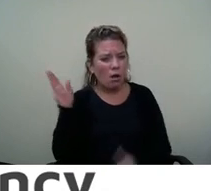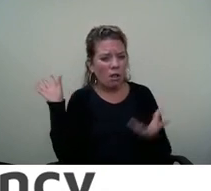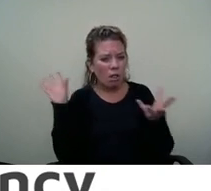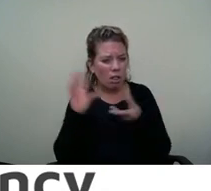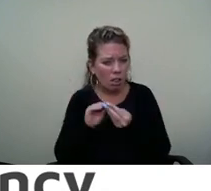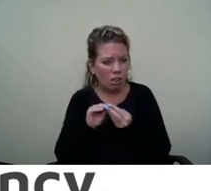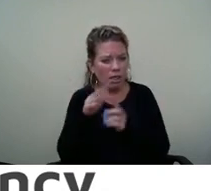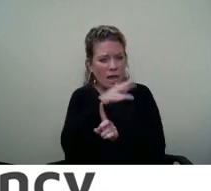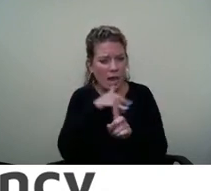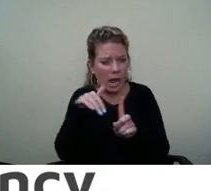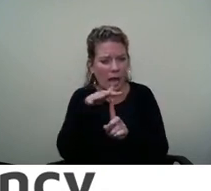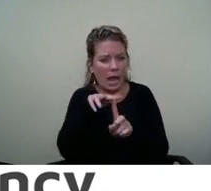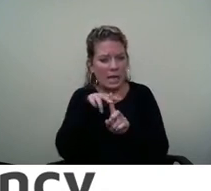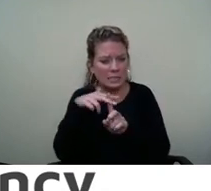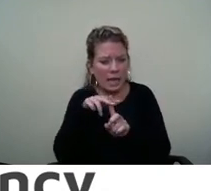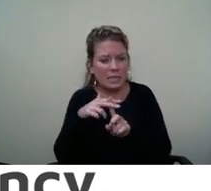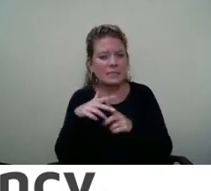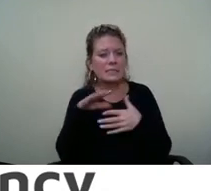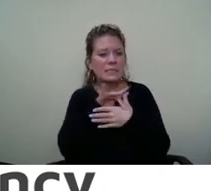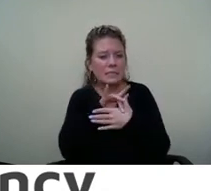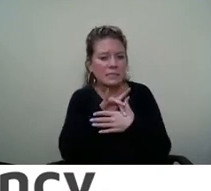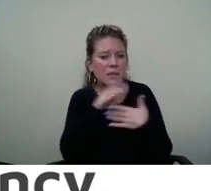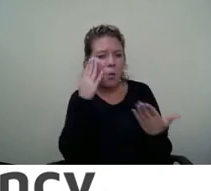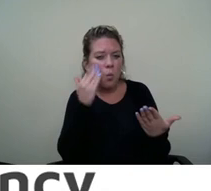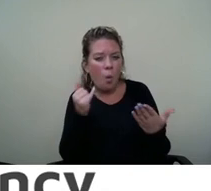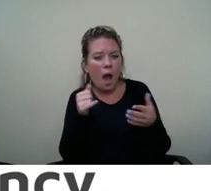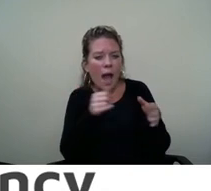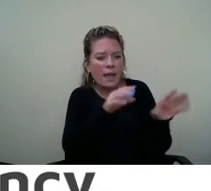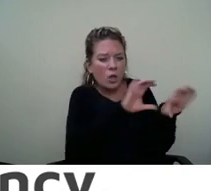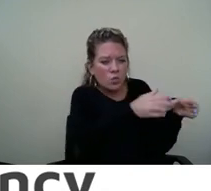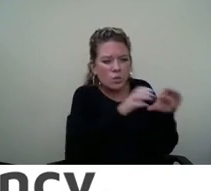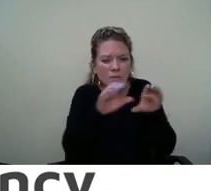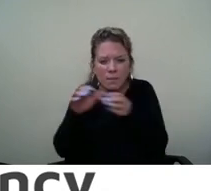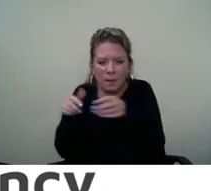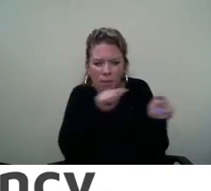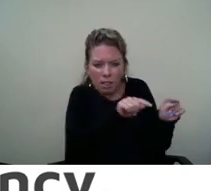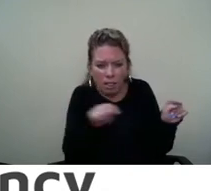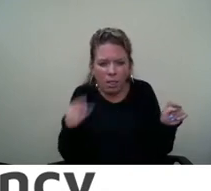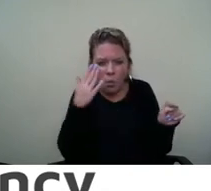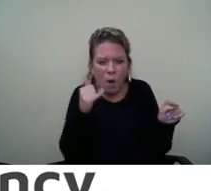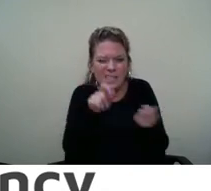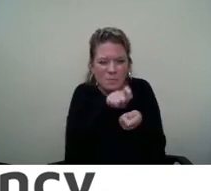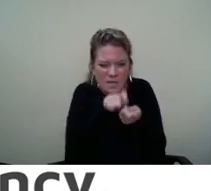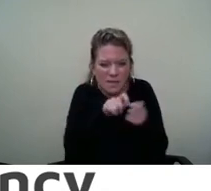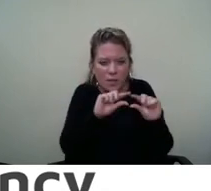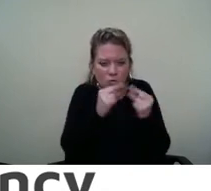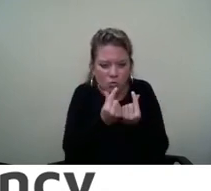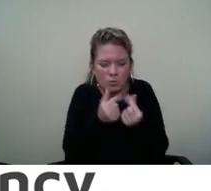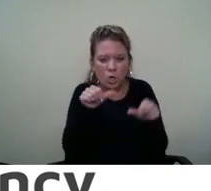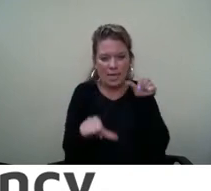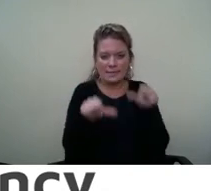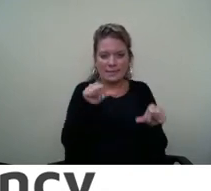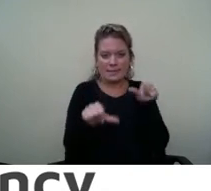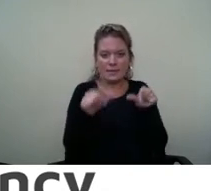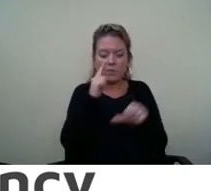context here when it comes to why these groups of people specifically are hesitant about the vaccine. It doesn't really have much to